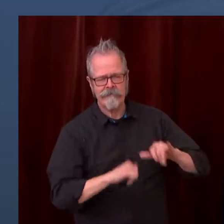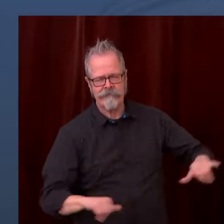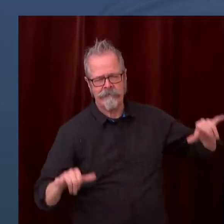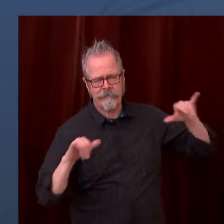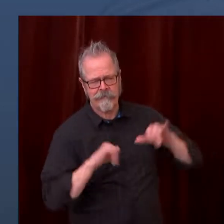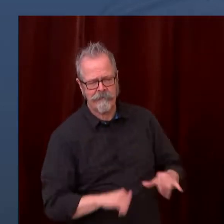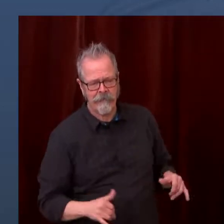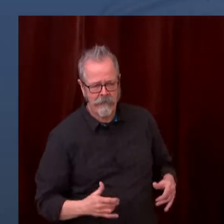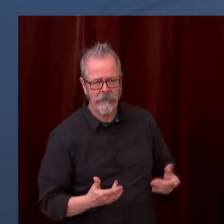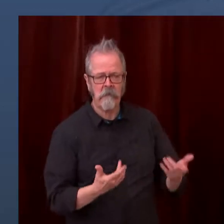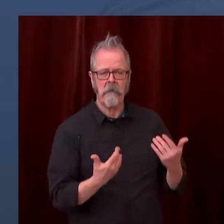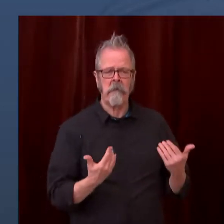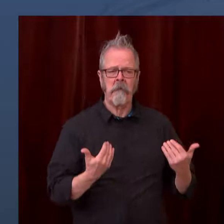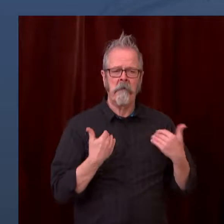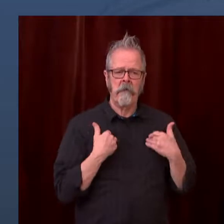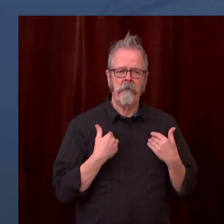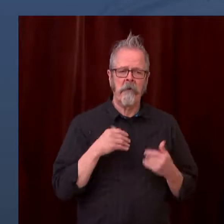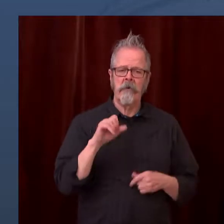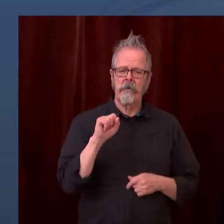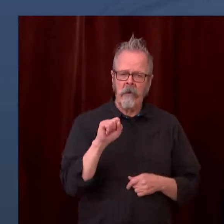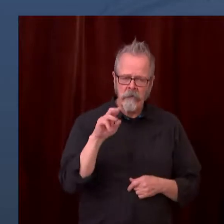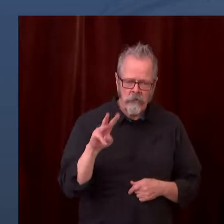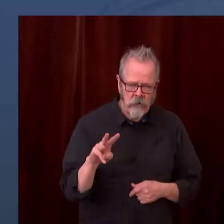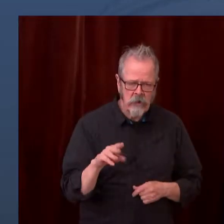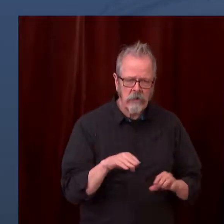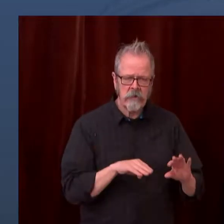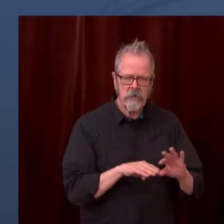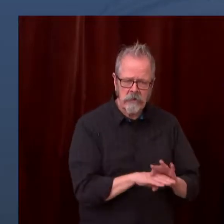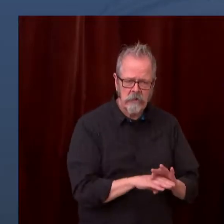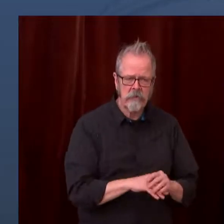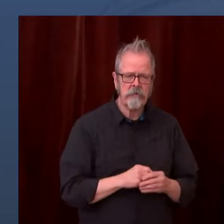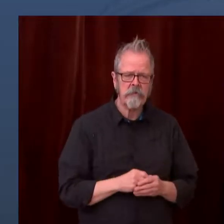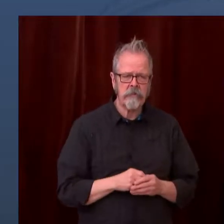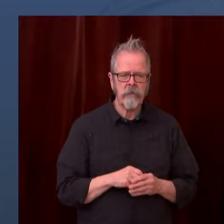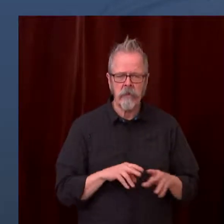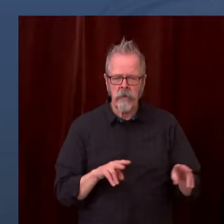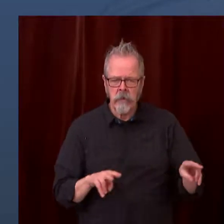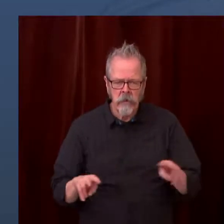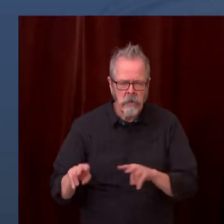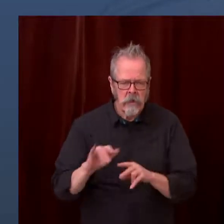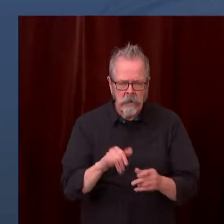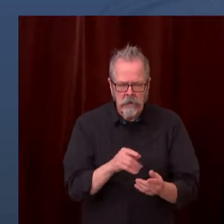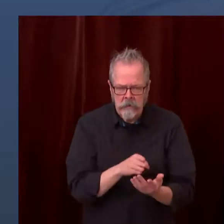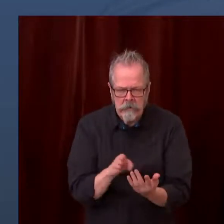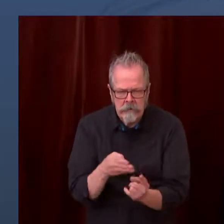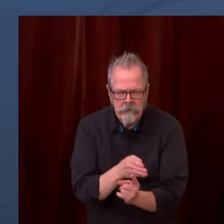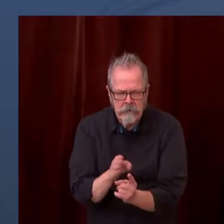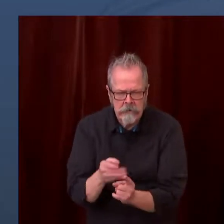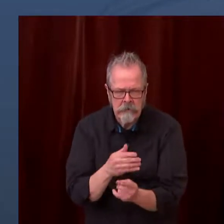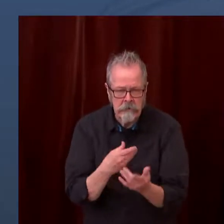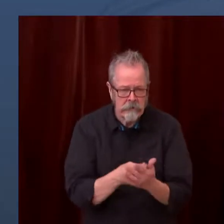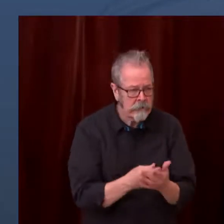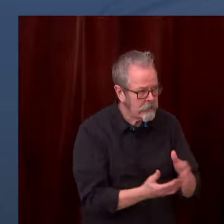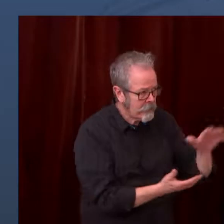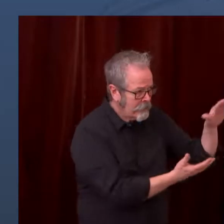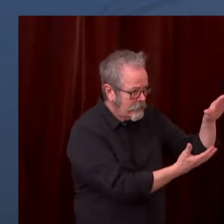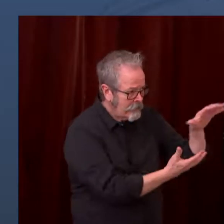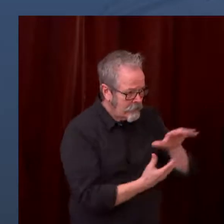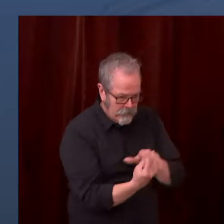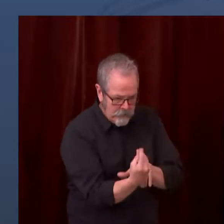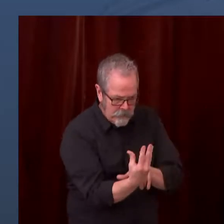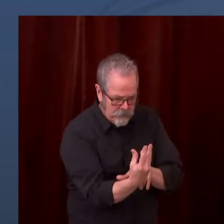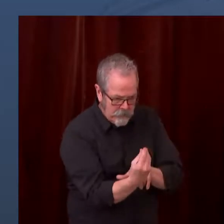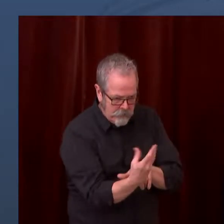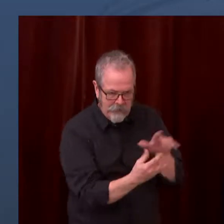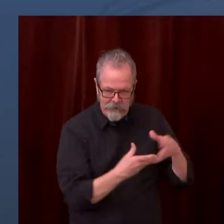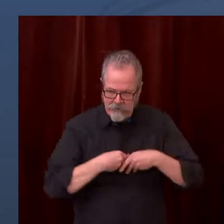about where allocations have gone. And we don't have a centralized system because we don't have a single payer healthcare system in